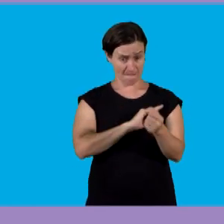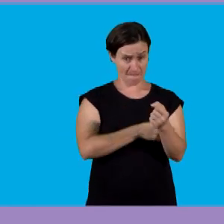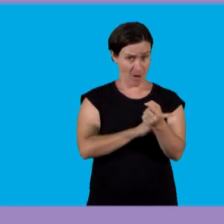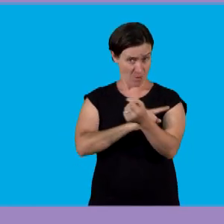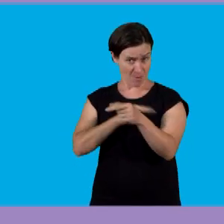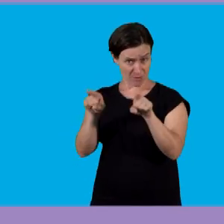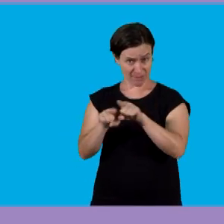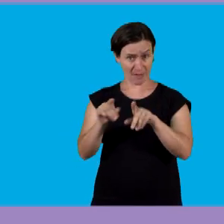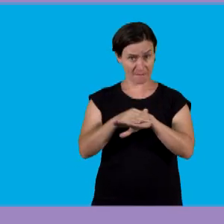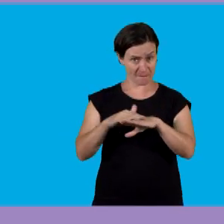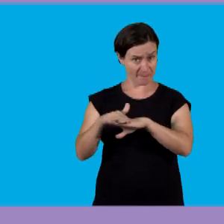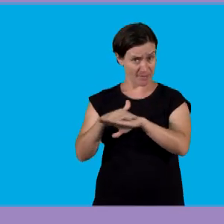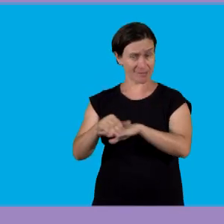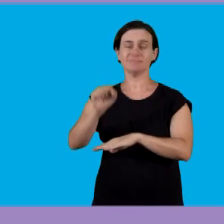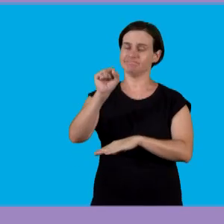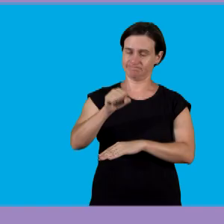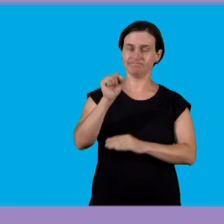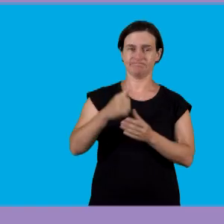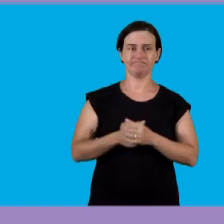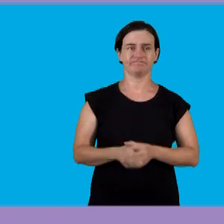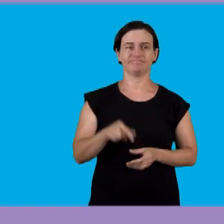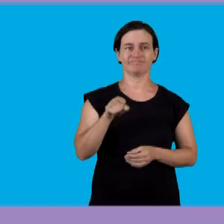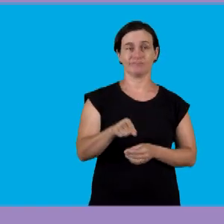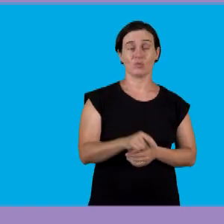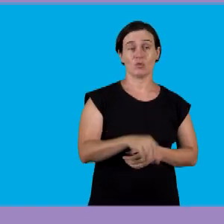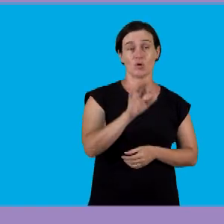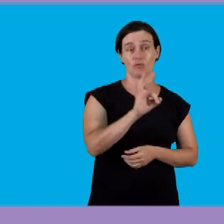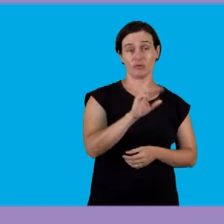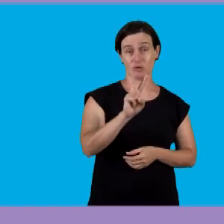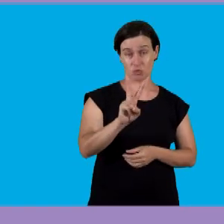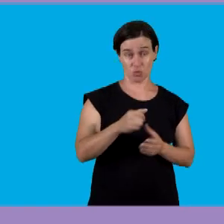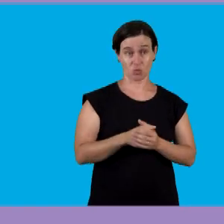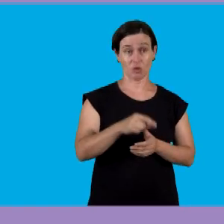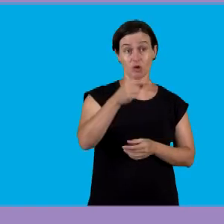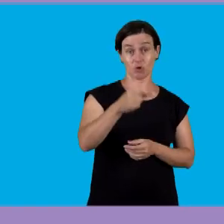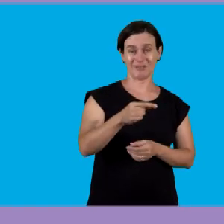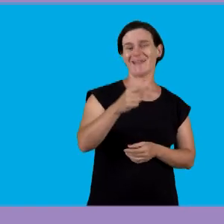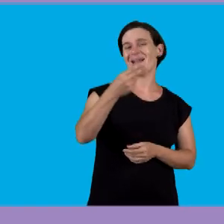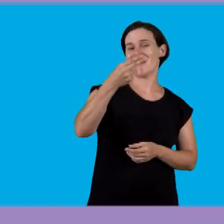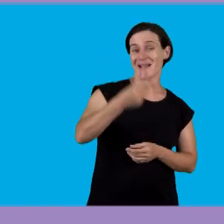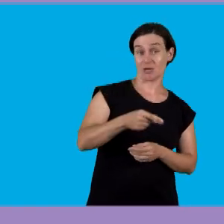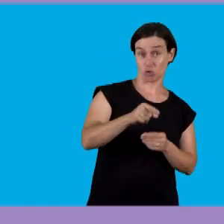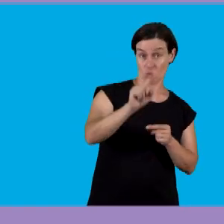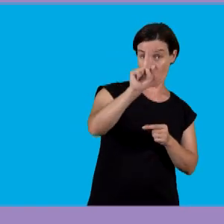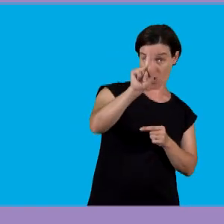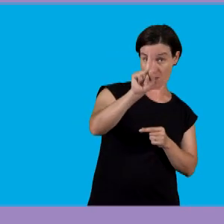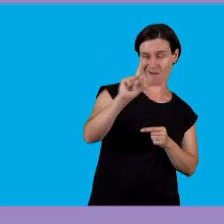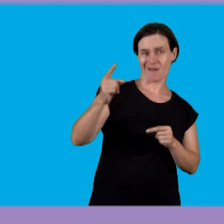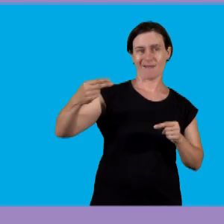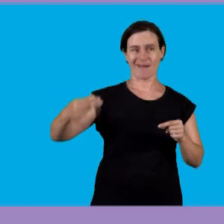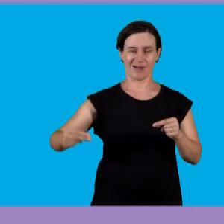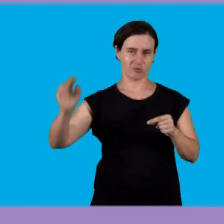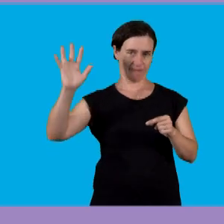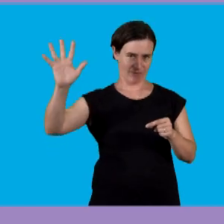powers that have the same base? Yes, we do. We have here the H that has an exponent 1 and